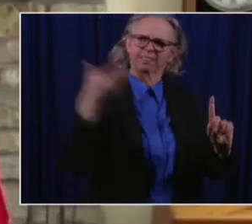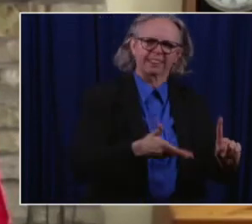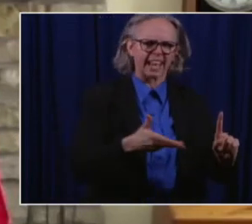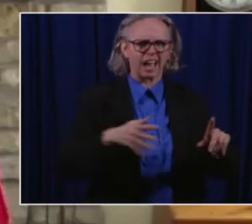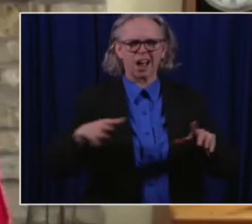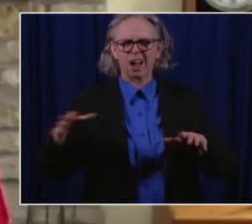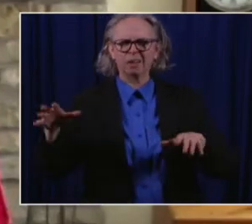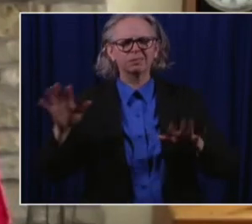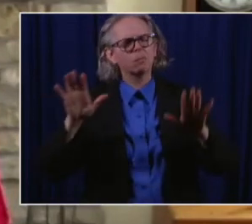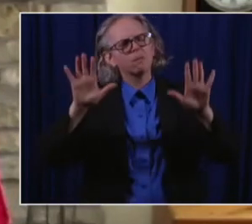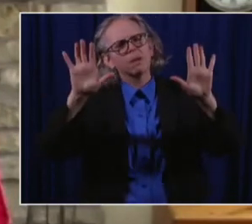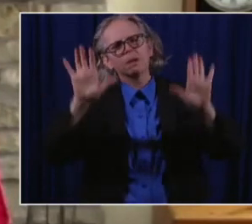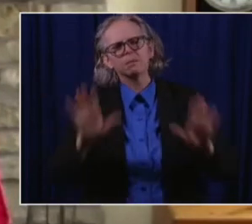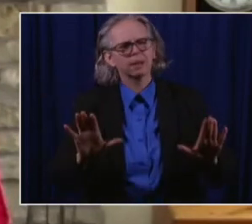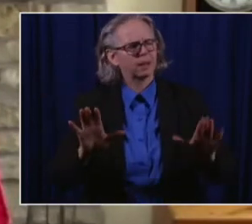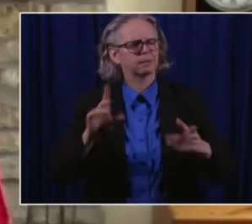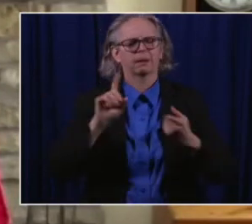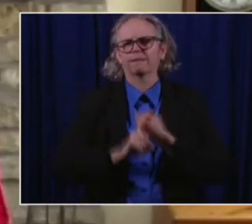amazing friend.